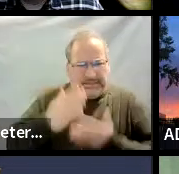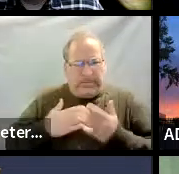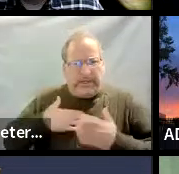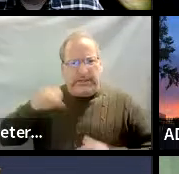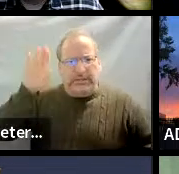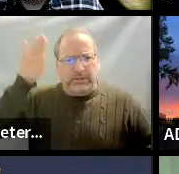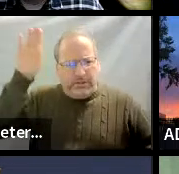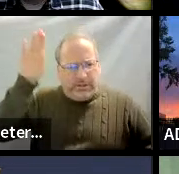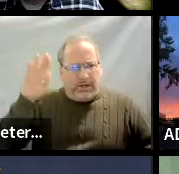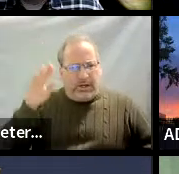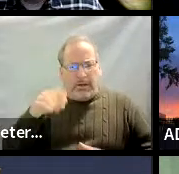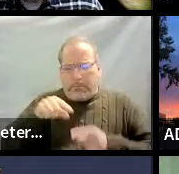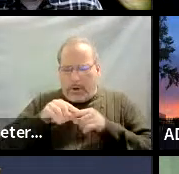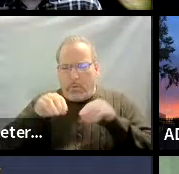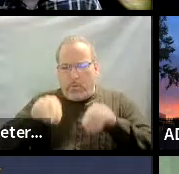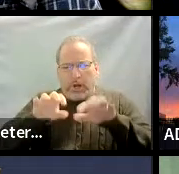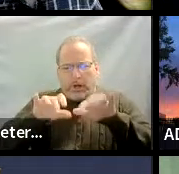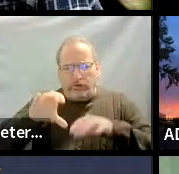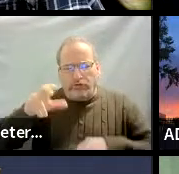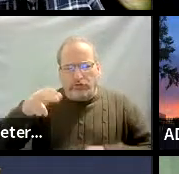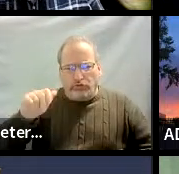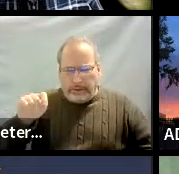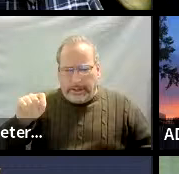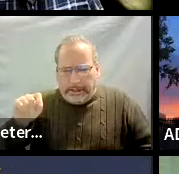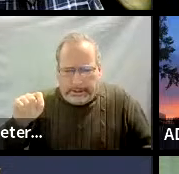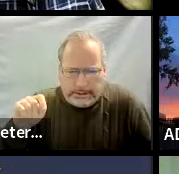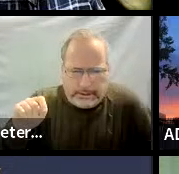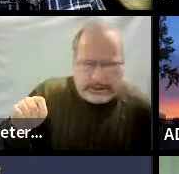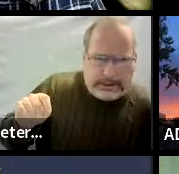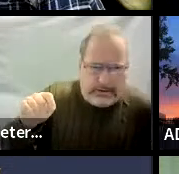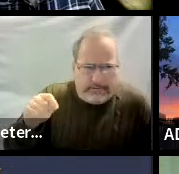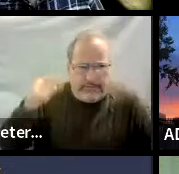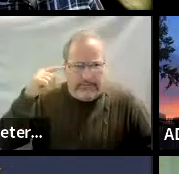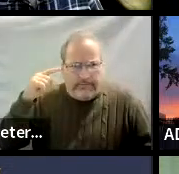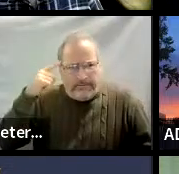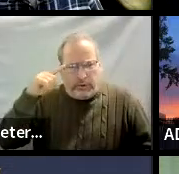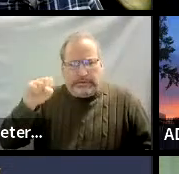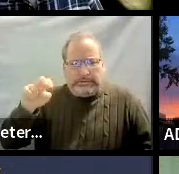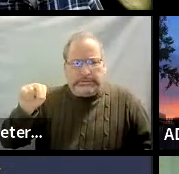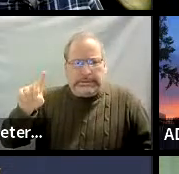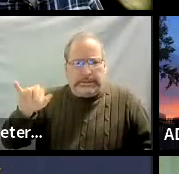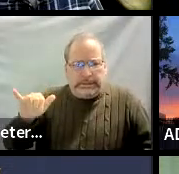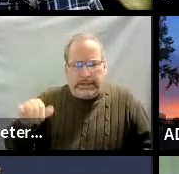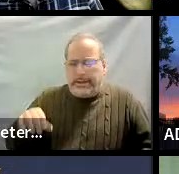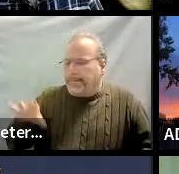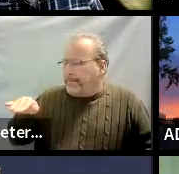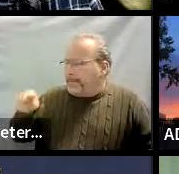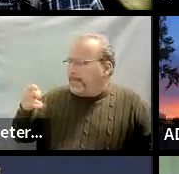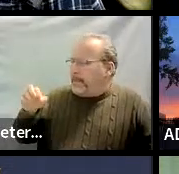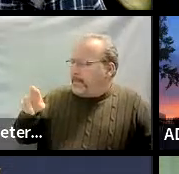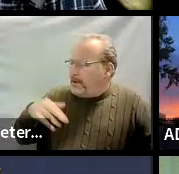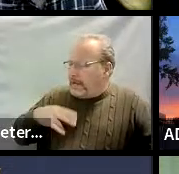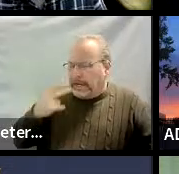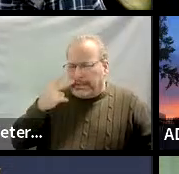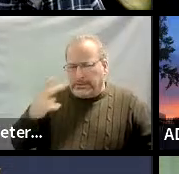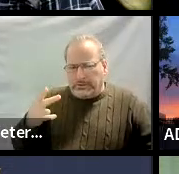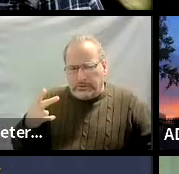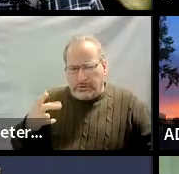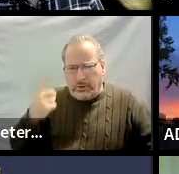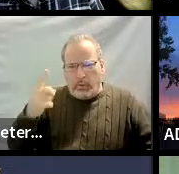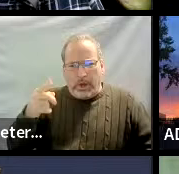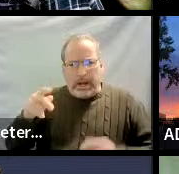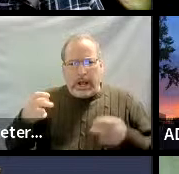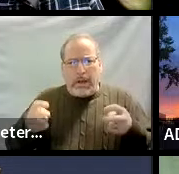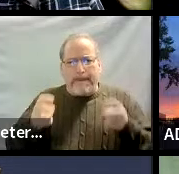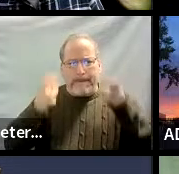turn to the chat before letting Sandy share here. So Heather, I saw Ned post